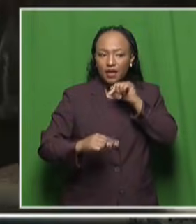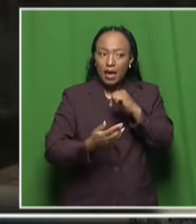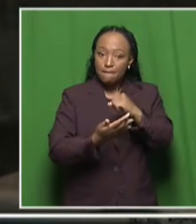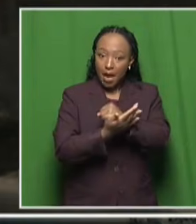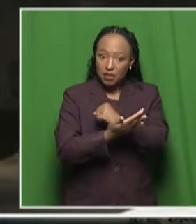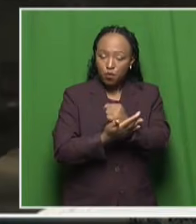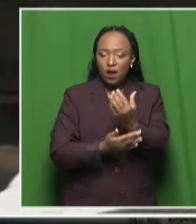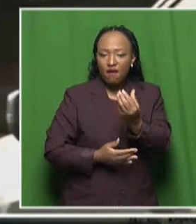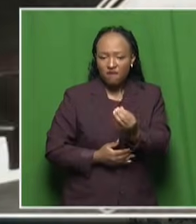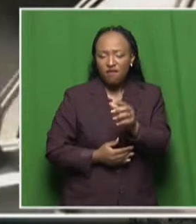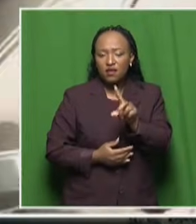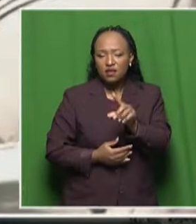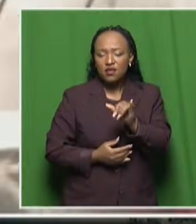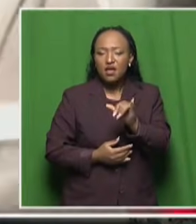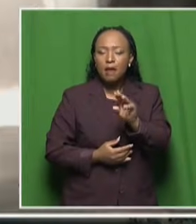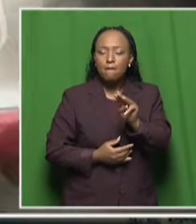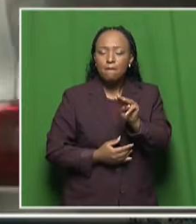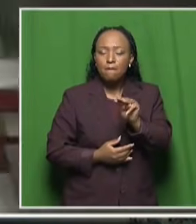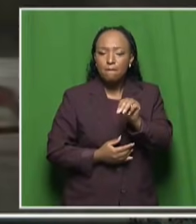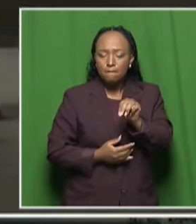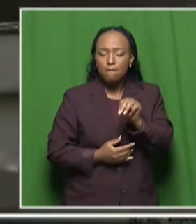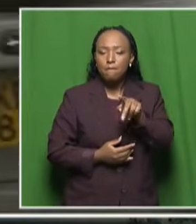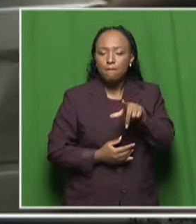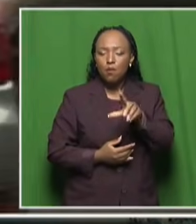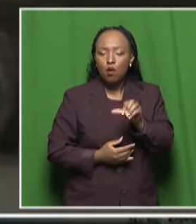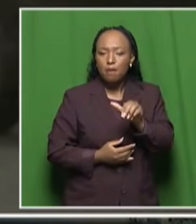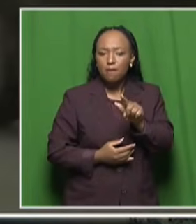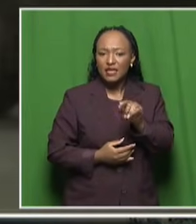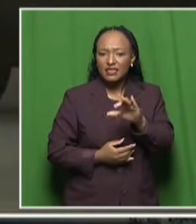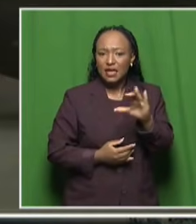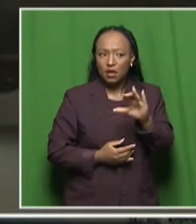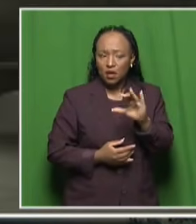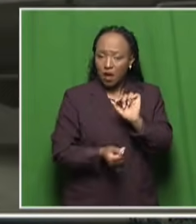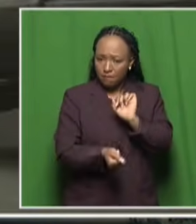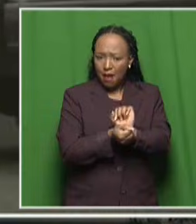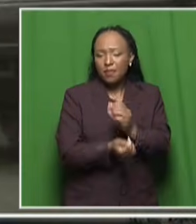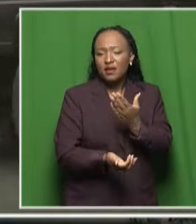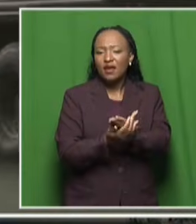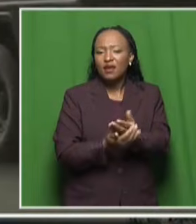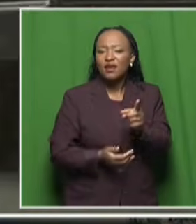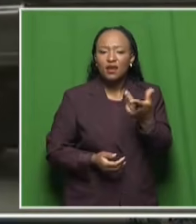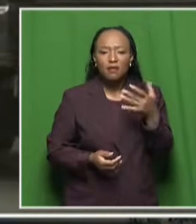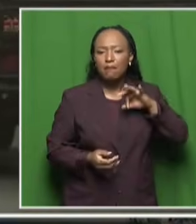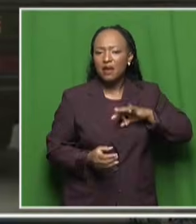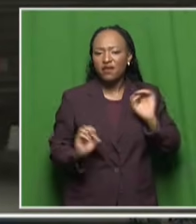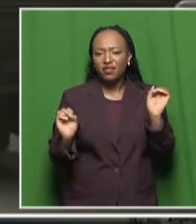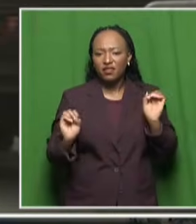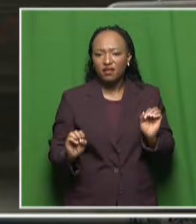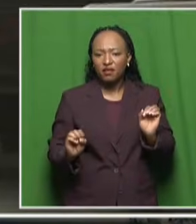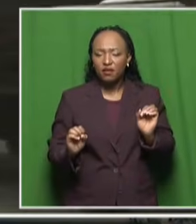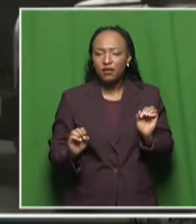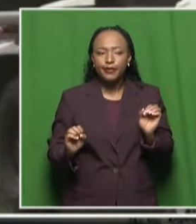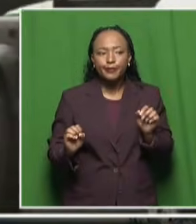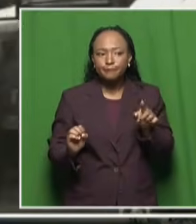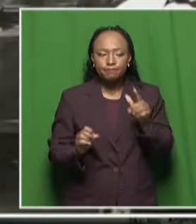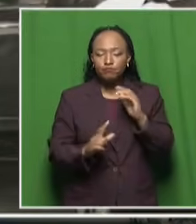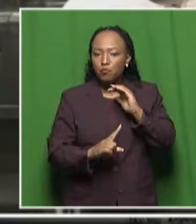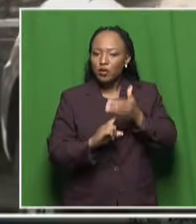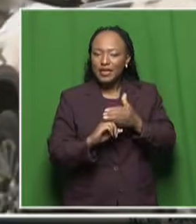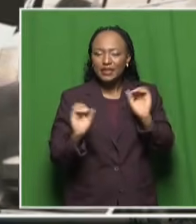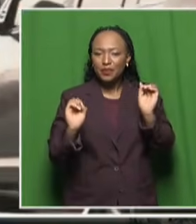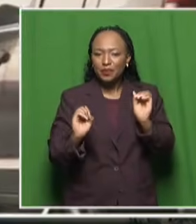passport and they are involved in illegal activity, they can be arrested. They have no immunities. They are standing, it's not protected.